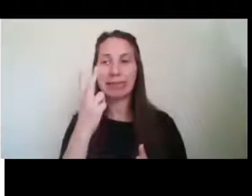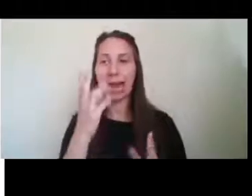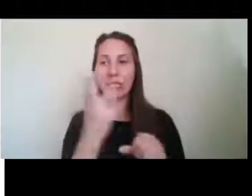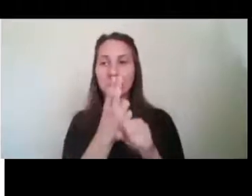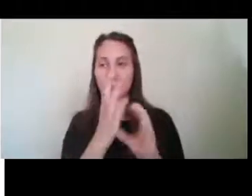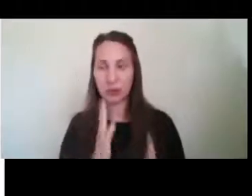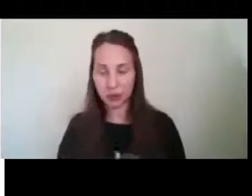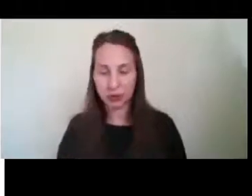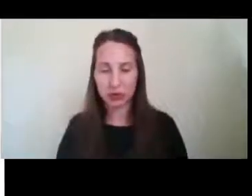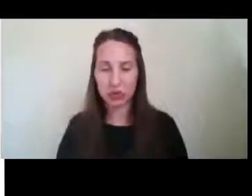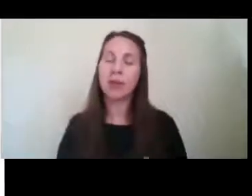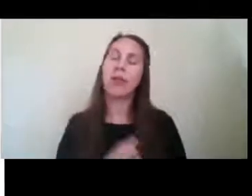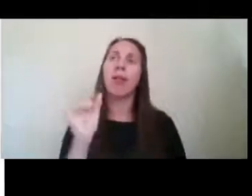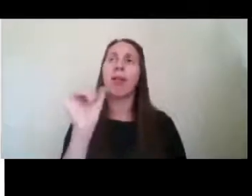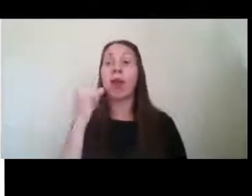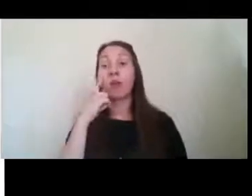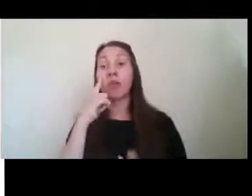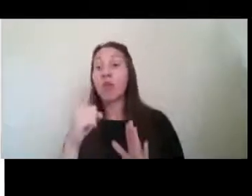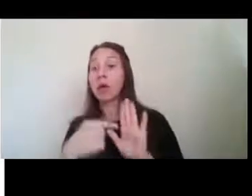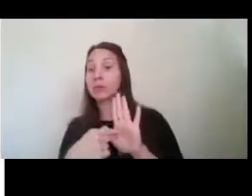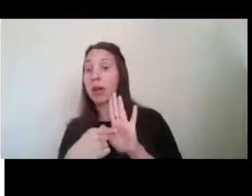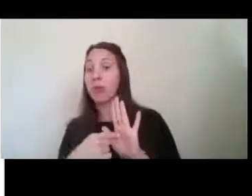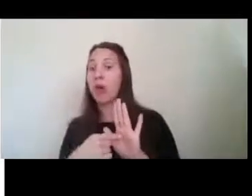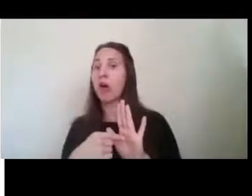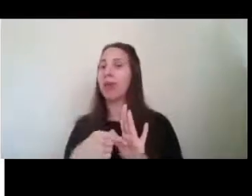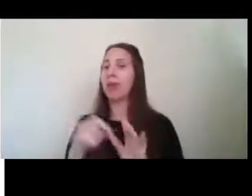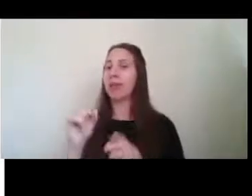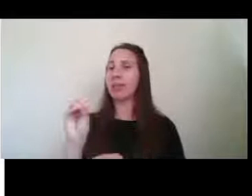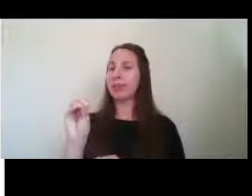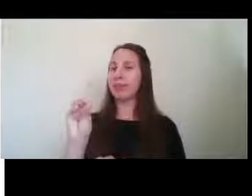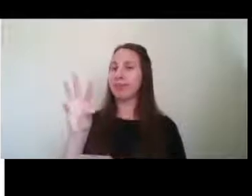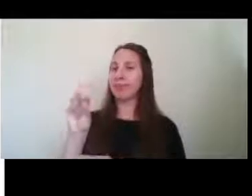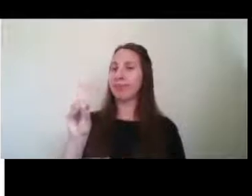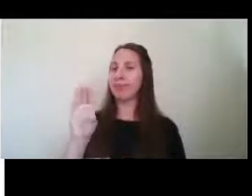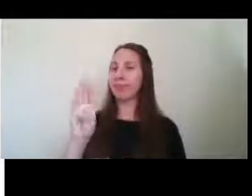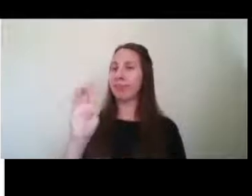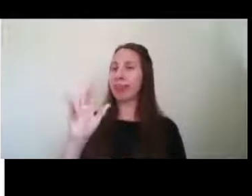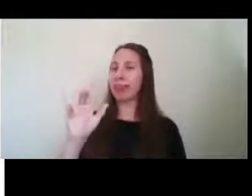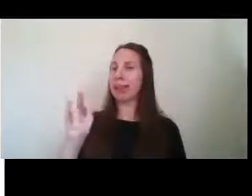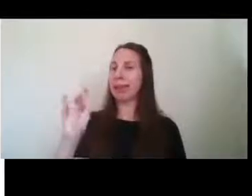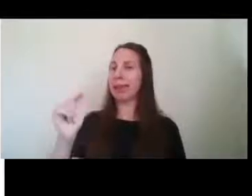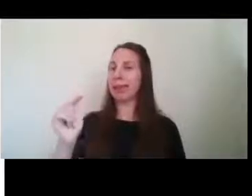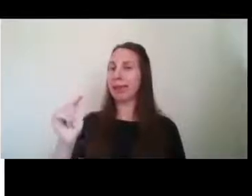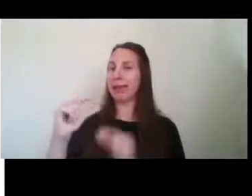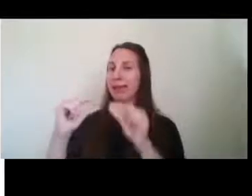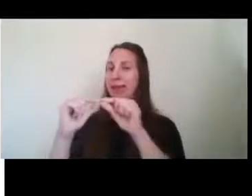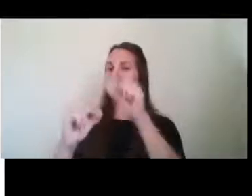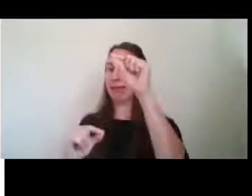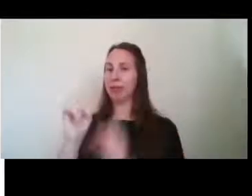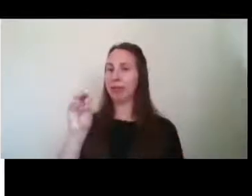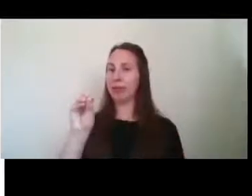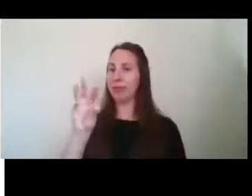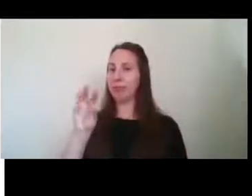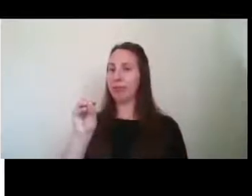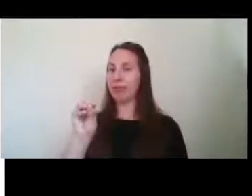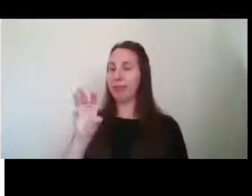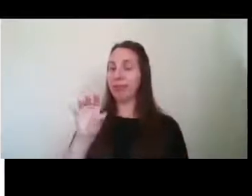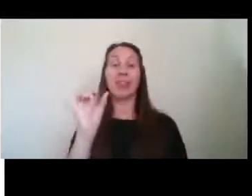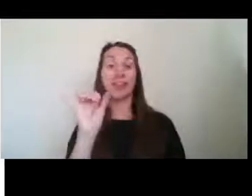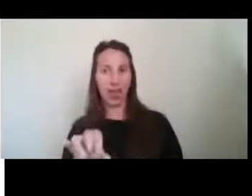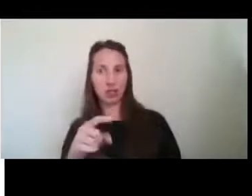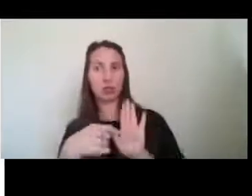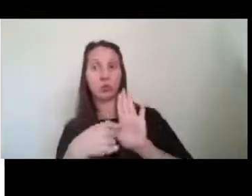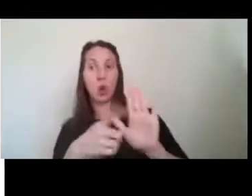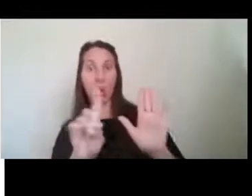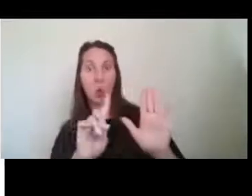You can think of this like the blinking cursor in a form field so that you know what you're currently filling out. Links may have a dotted black box around them where the